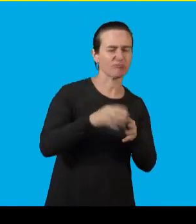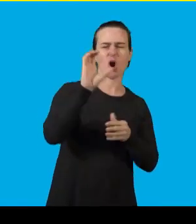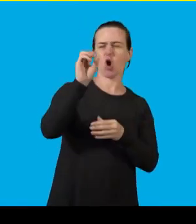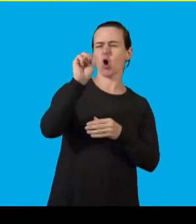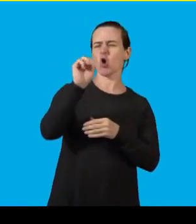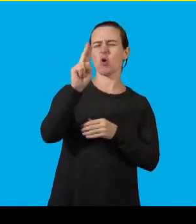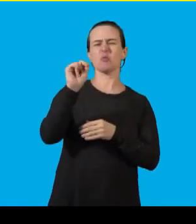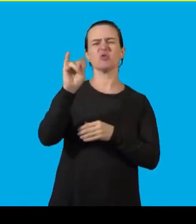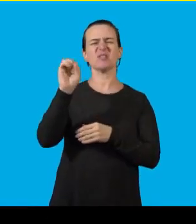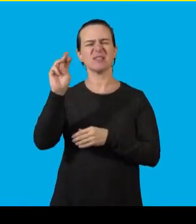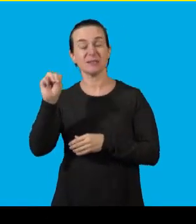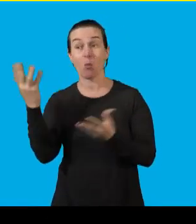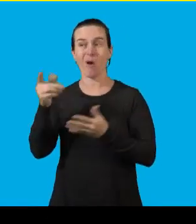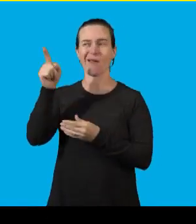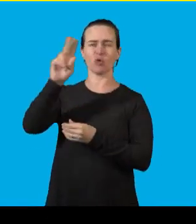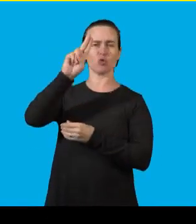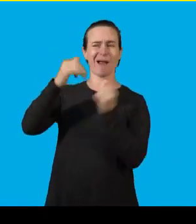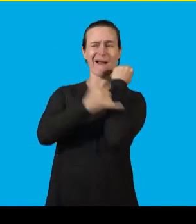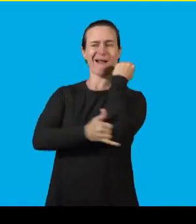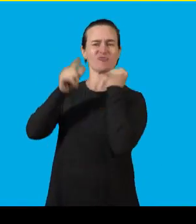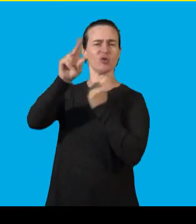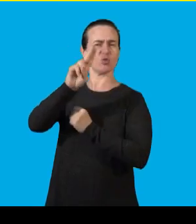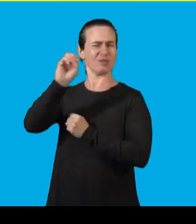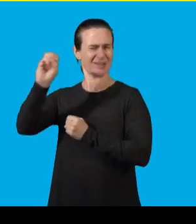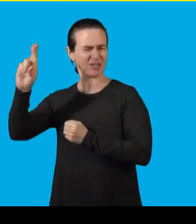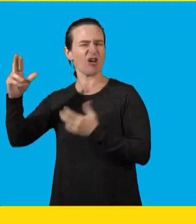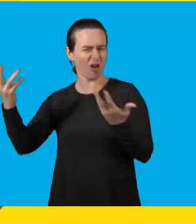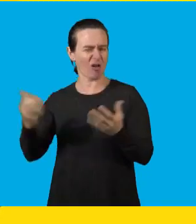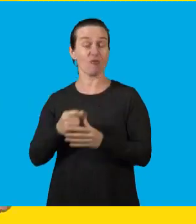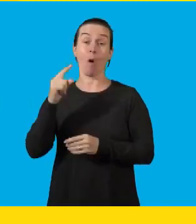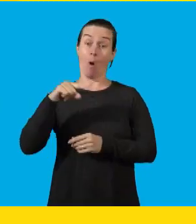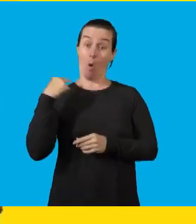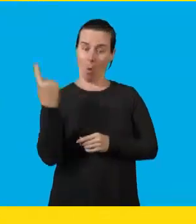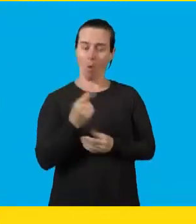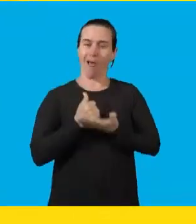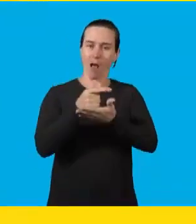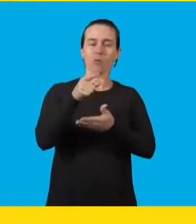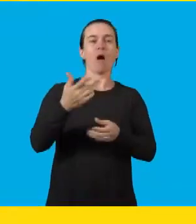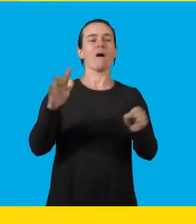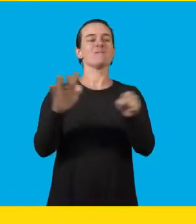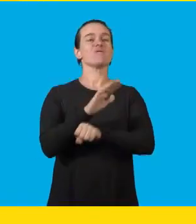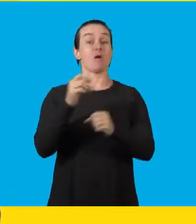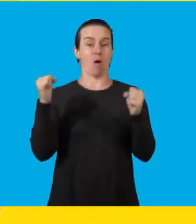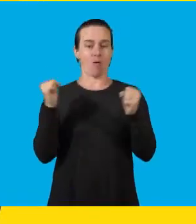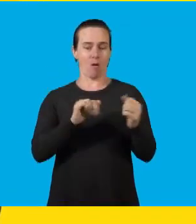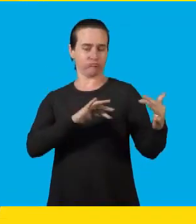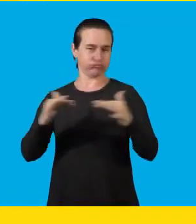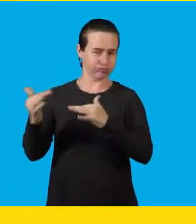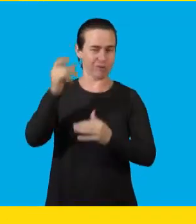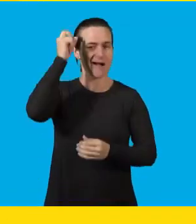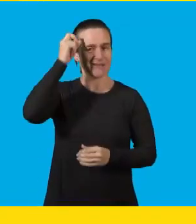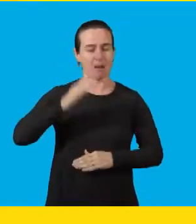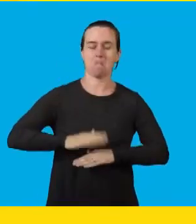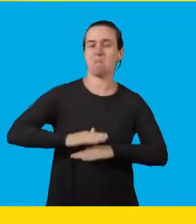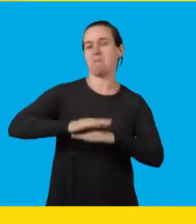in the USSR, all those are going to help you understand the Cold War better. Now,